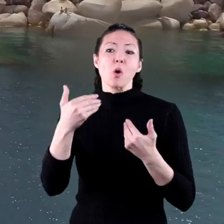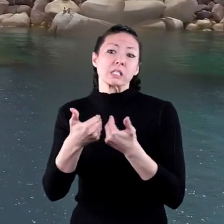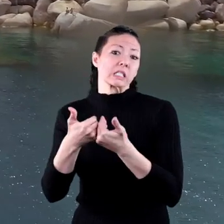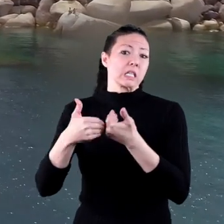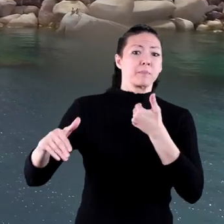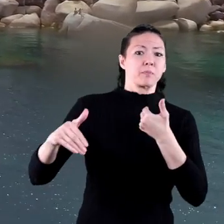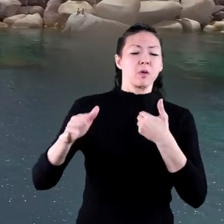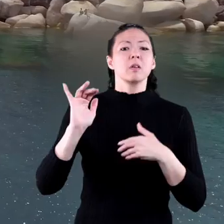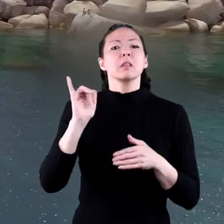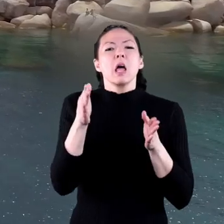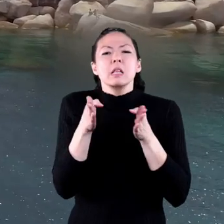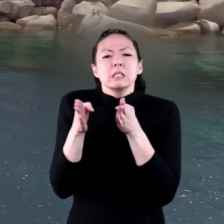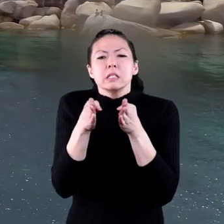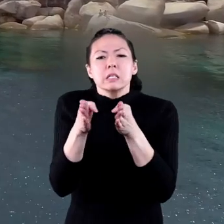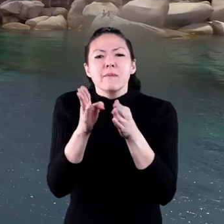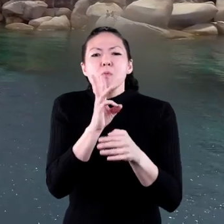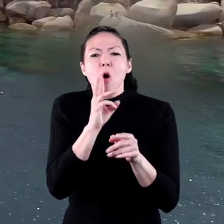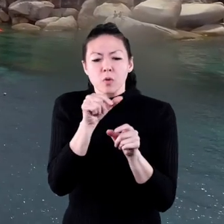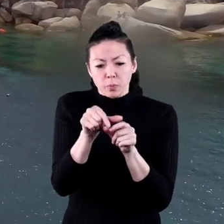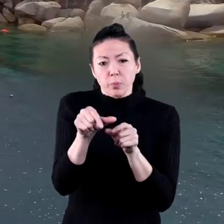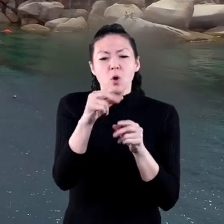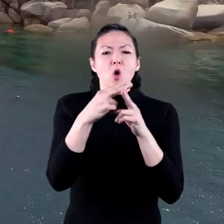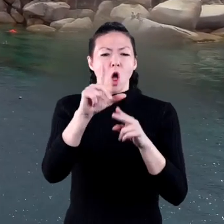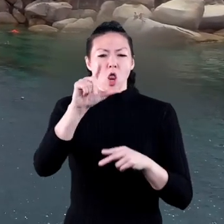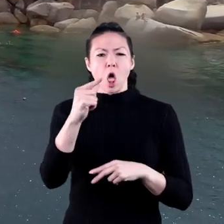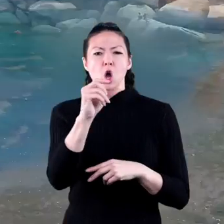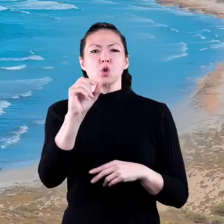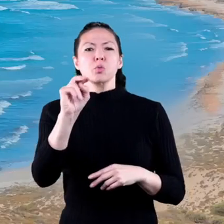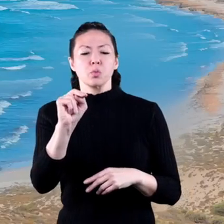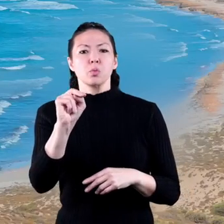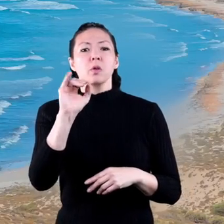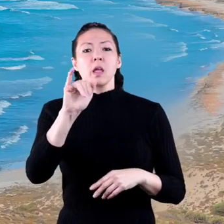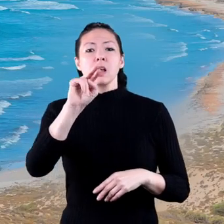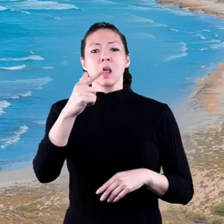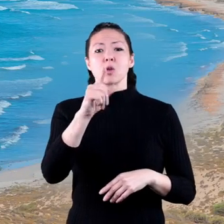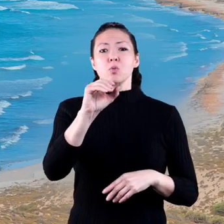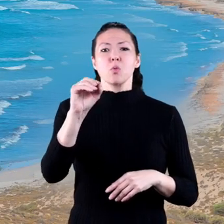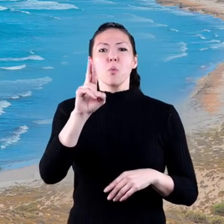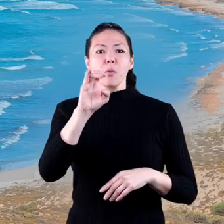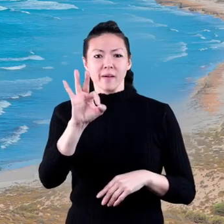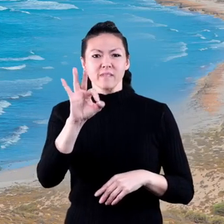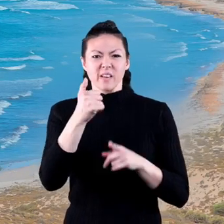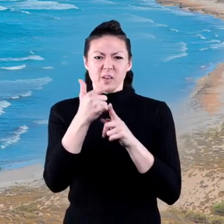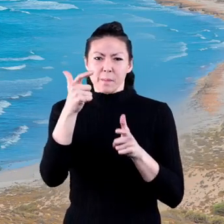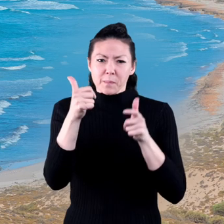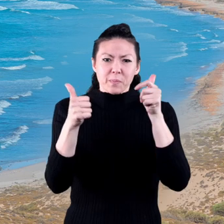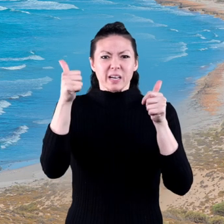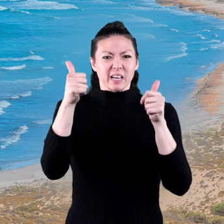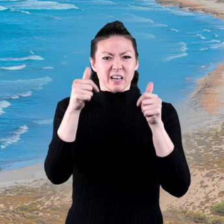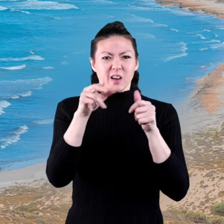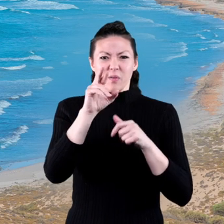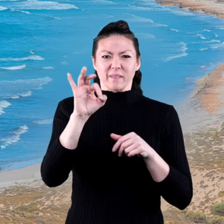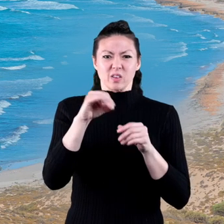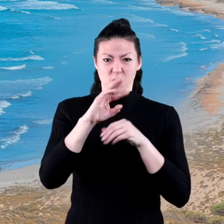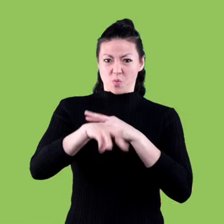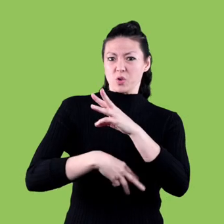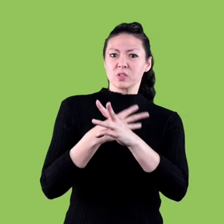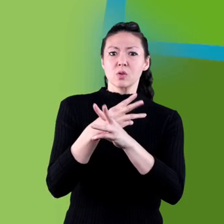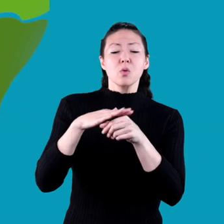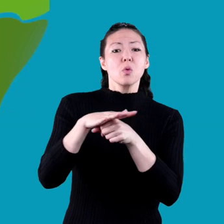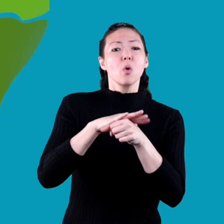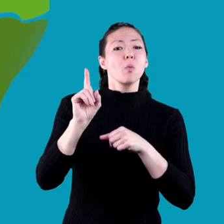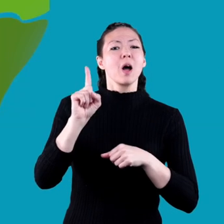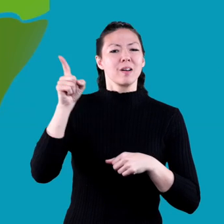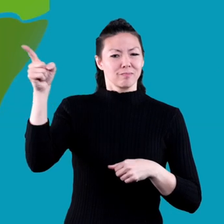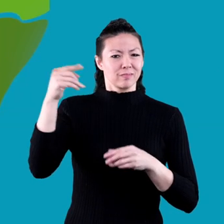separated from it by a narrow strip of water called a lagoon. The Ningaloo Reef is the biggest fringing reef in the world. It